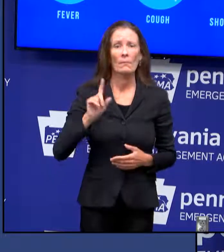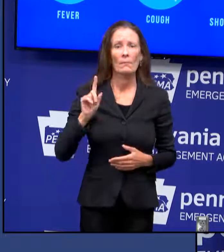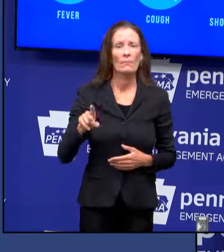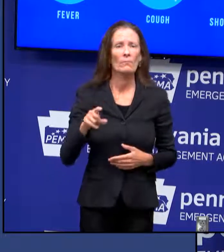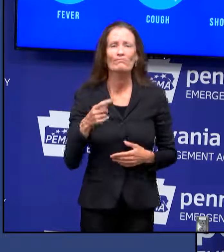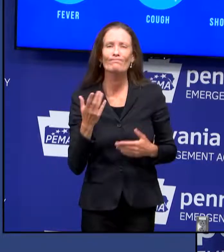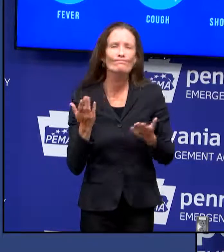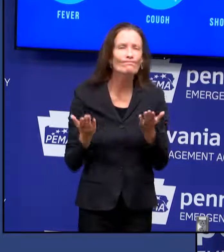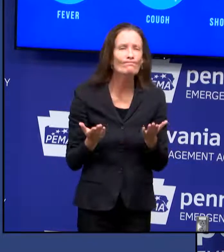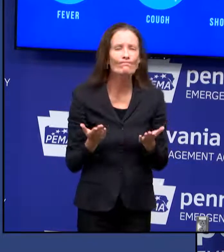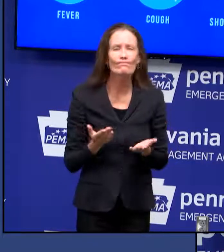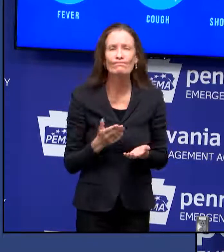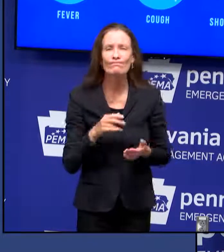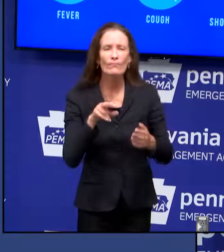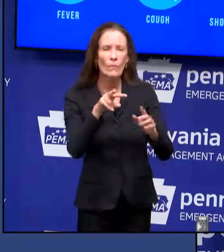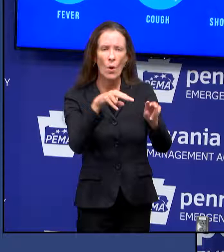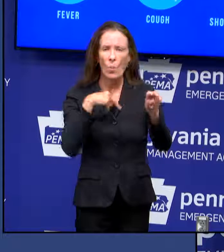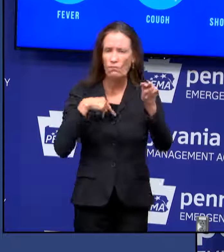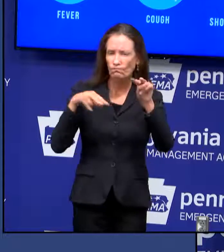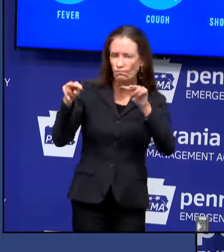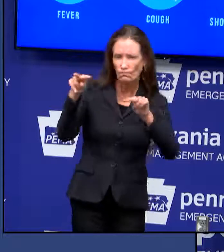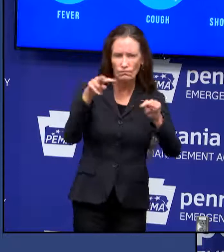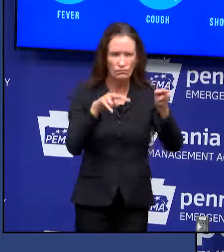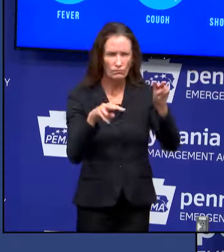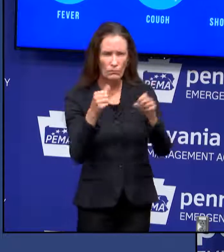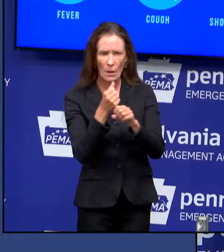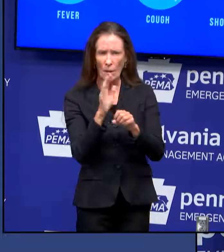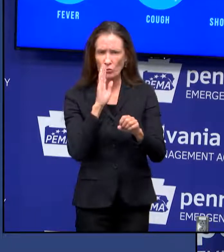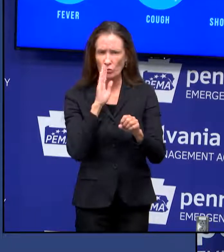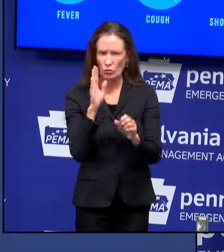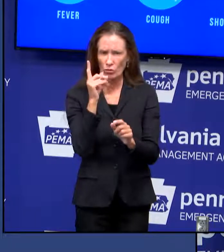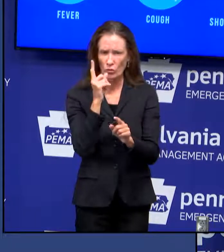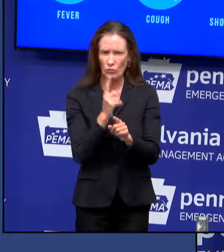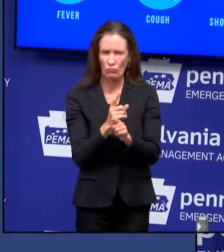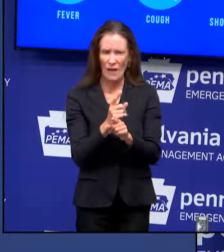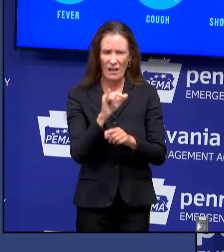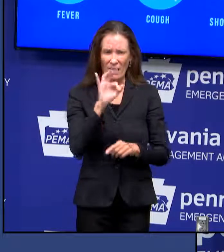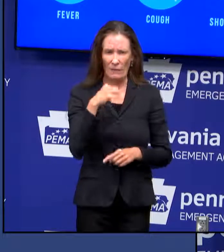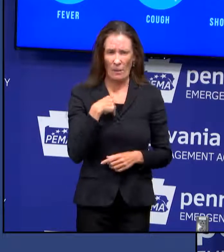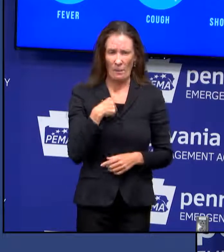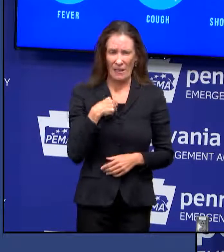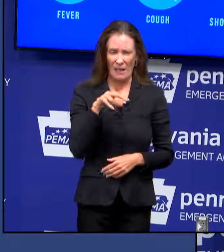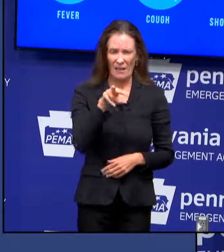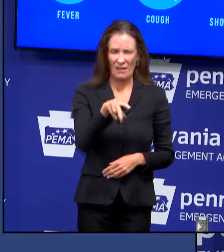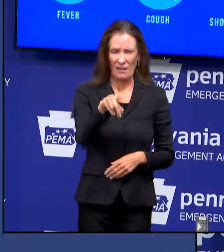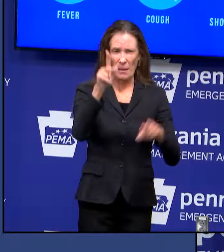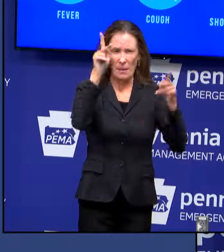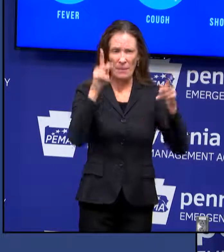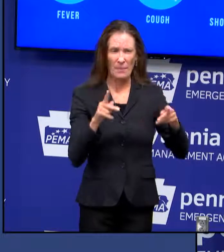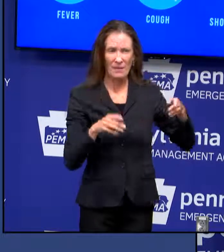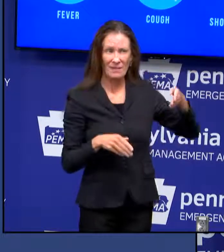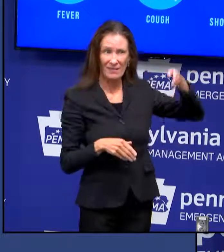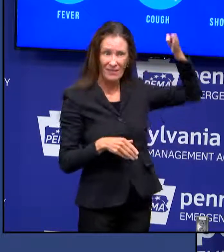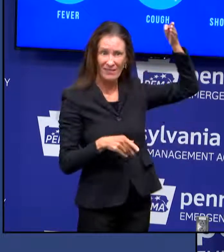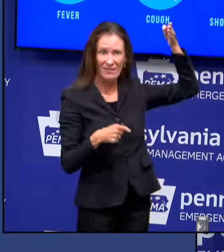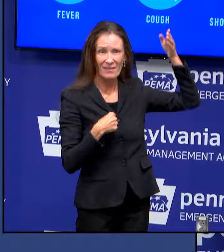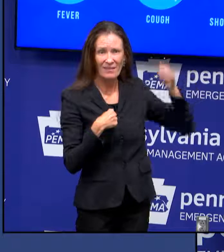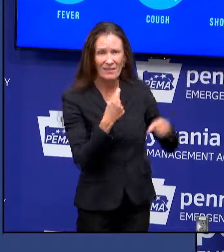to maintain the quality of the assessment, if they feel that they don't get a good quality sample, they'll guide those individuals to other means of testing.